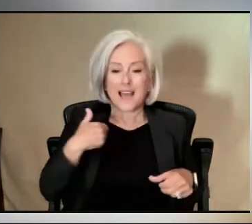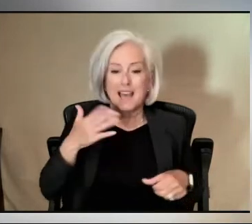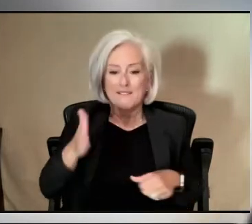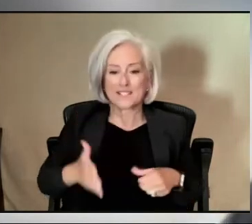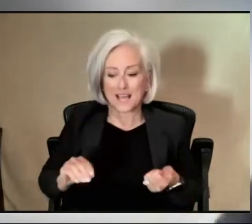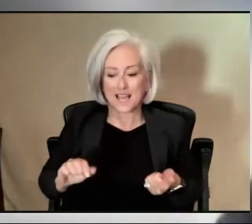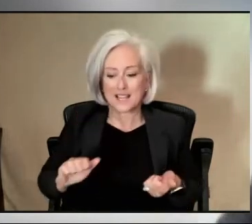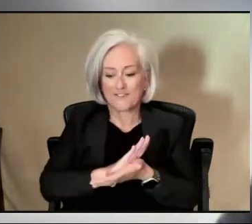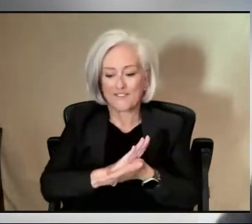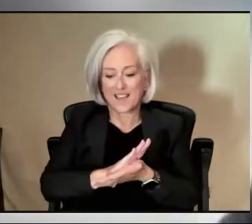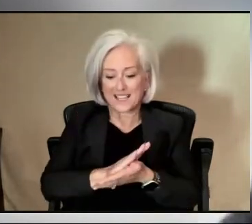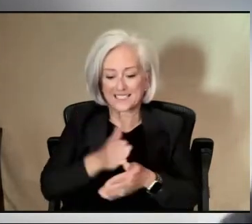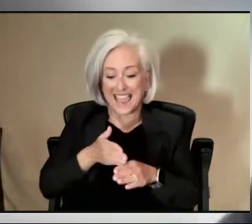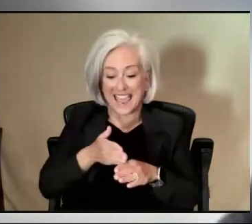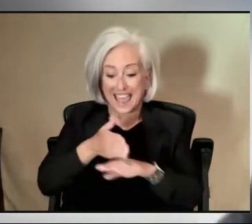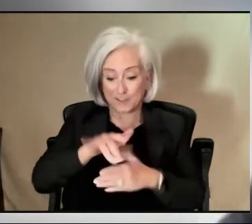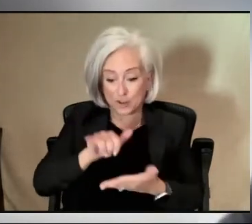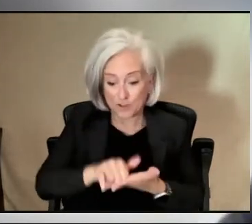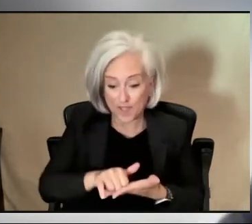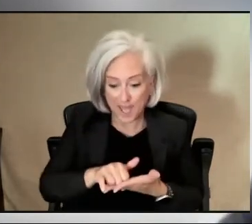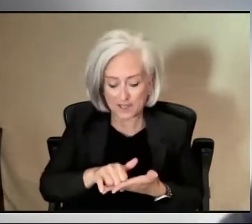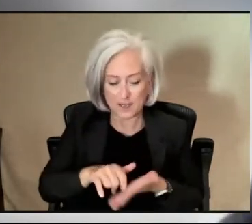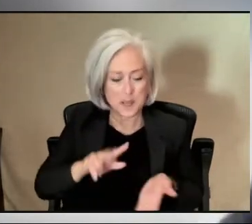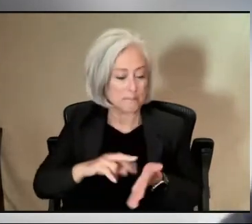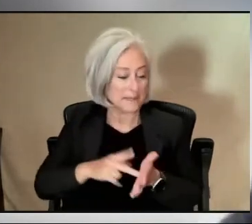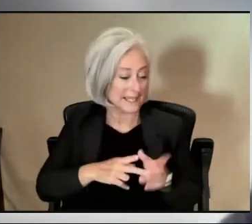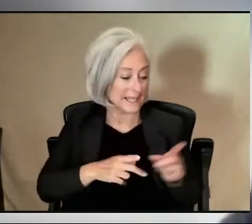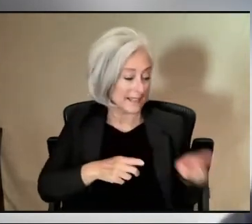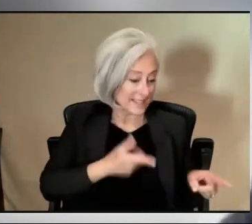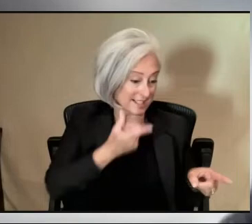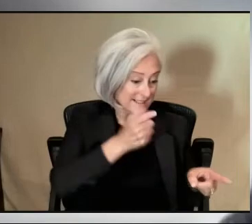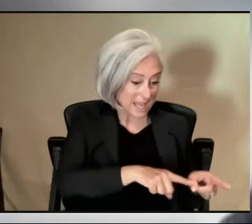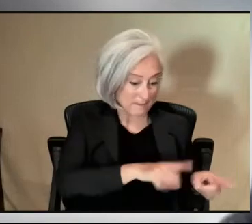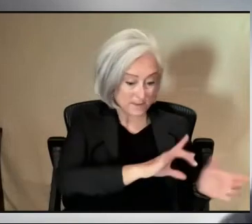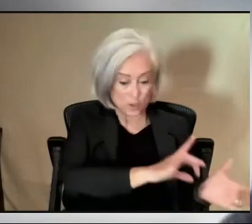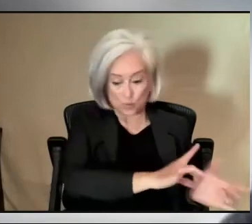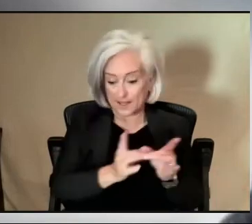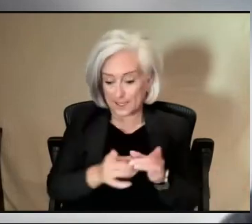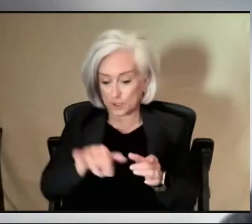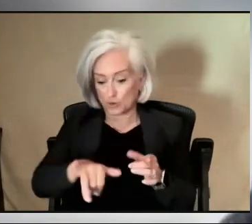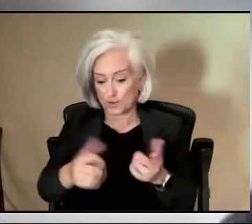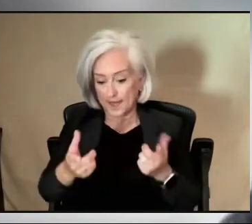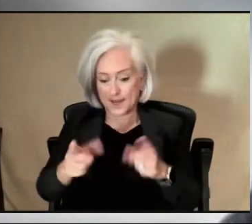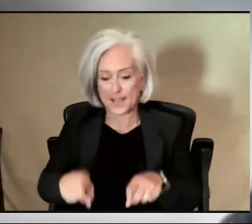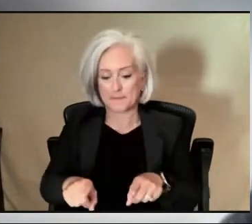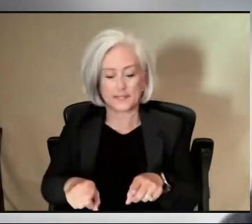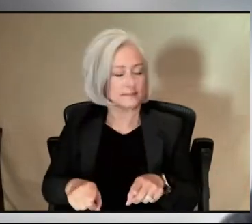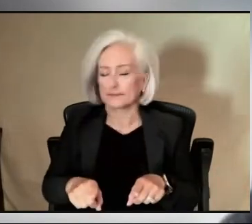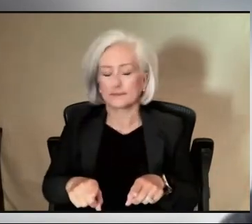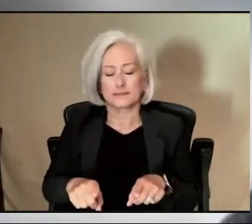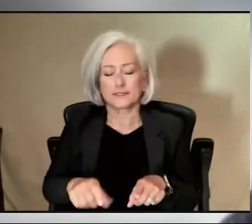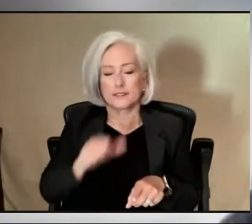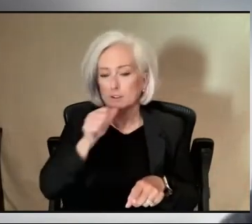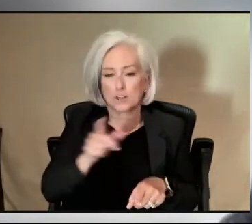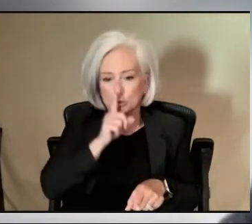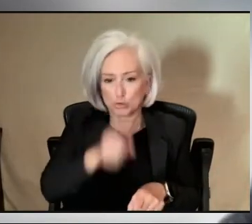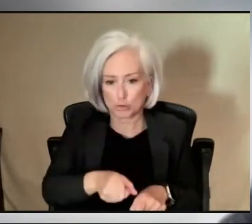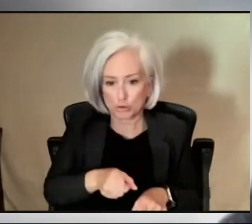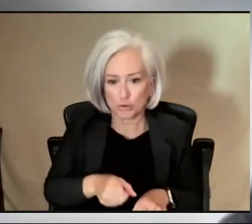with that understanding, after my second dose of an mRNA vaccine, I developed within about 90